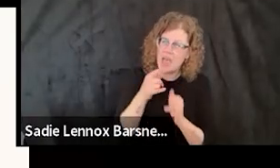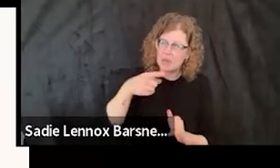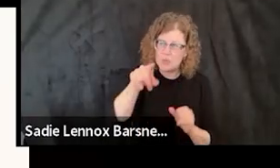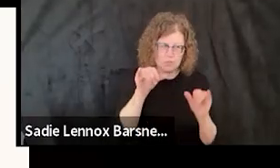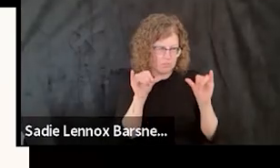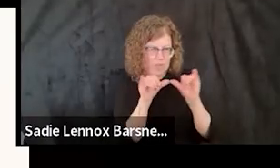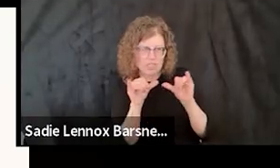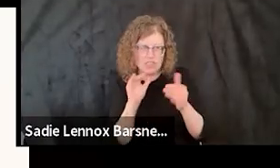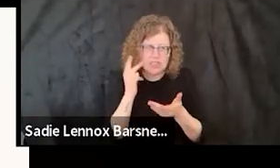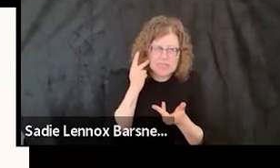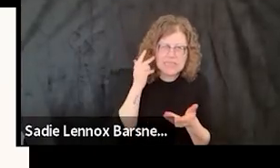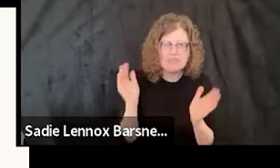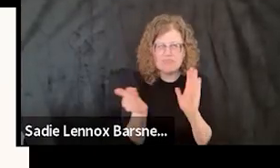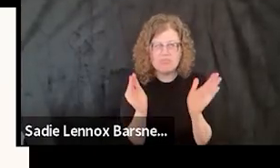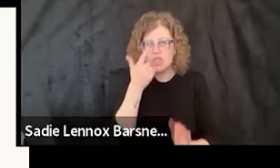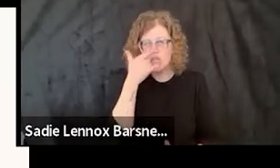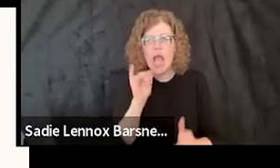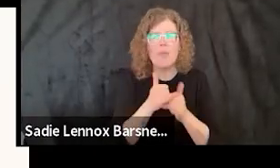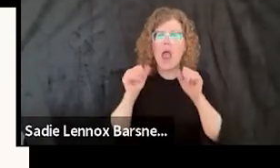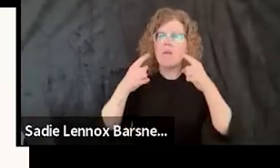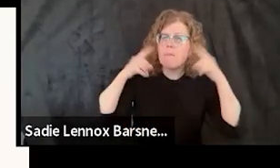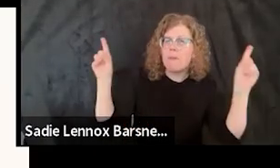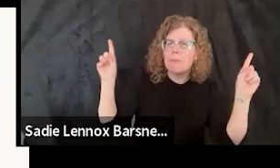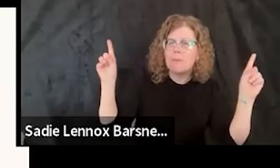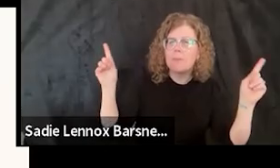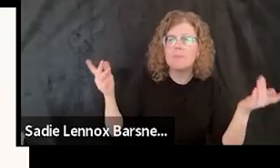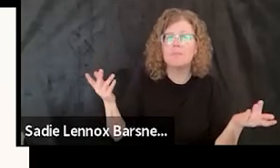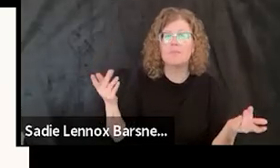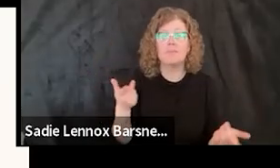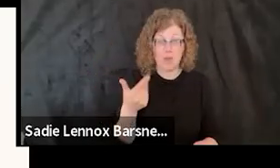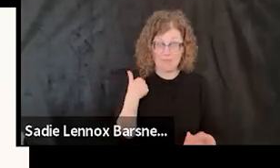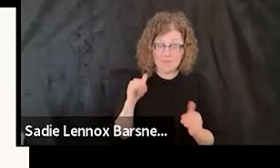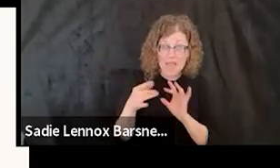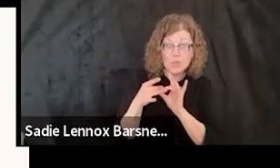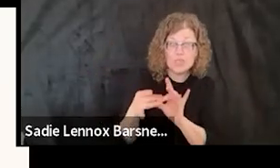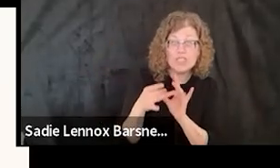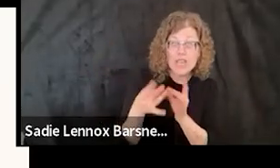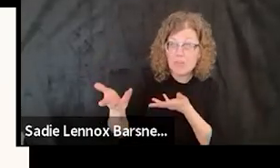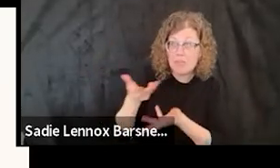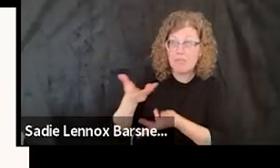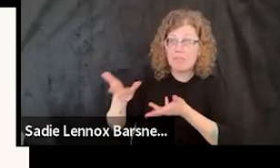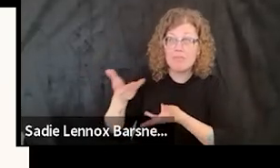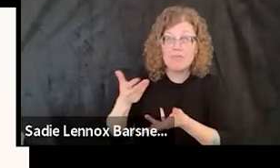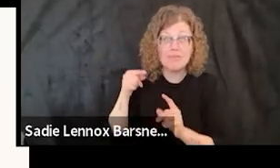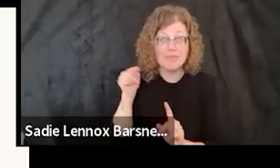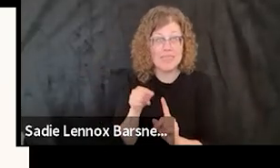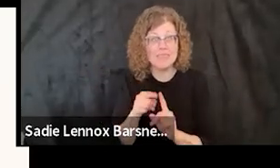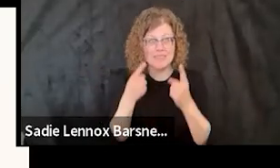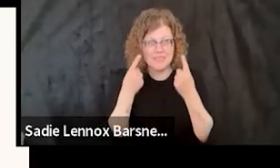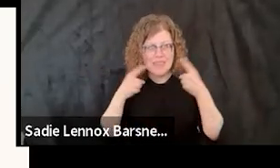like. Evaluating the successes of your relationships or your community goals must be meaningful to you and those